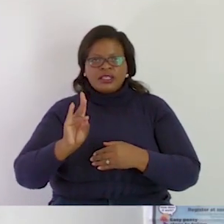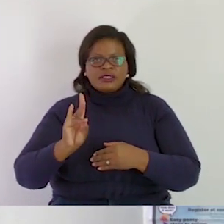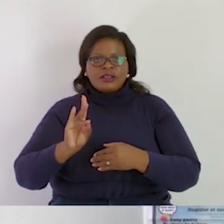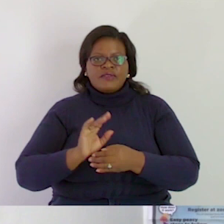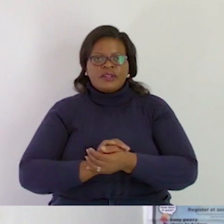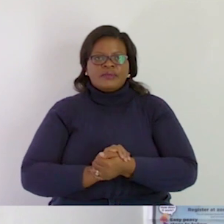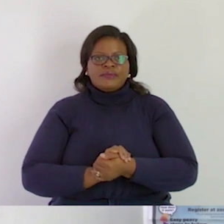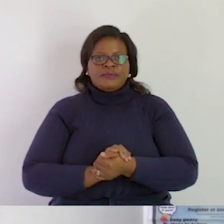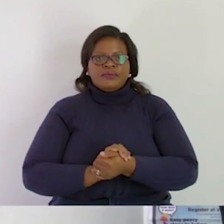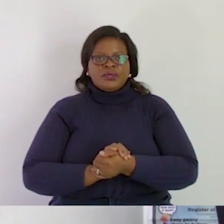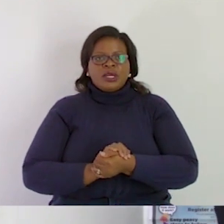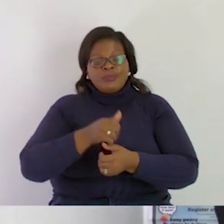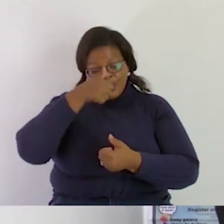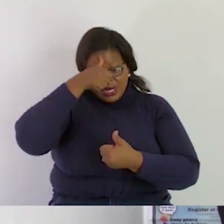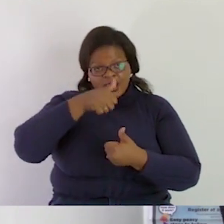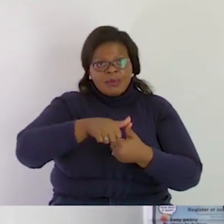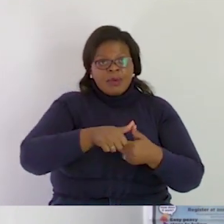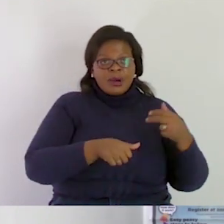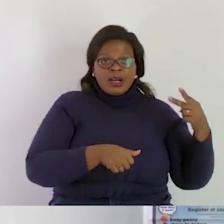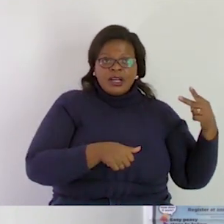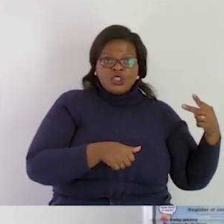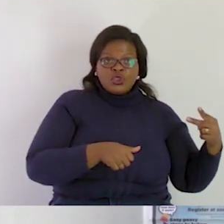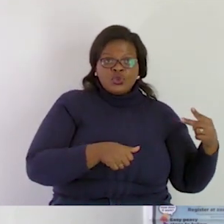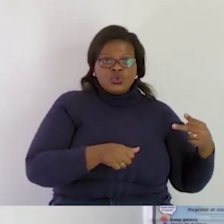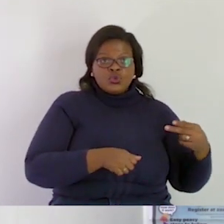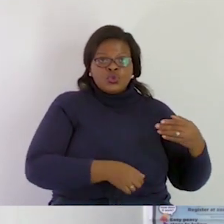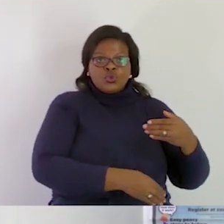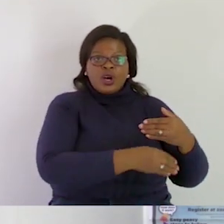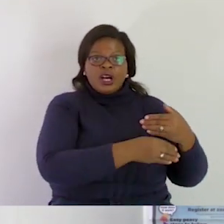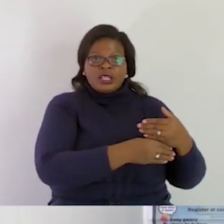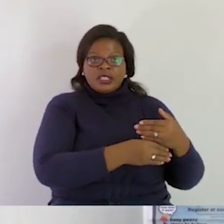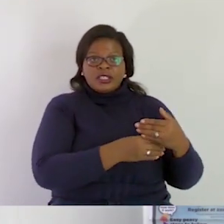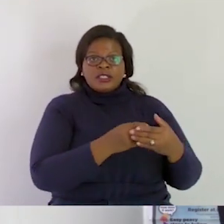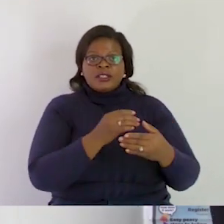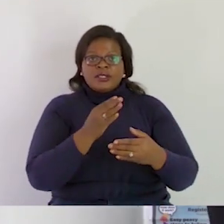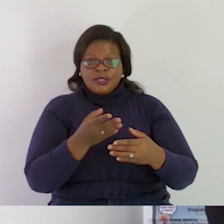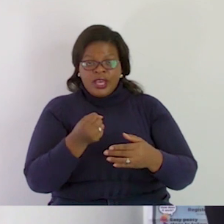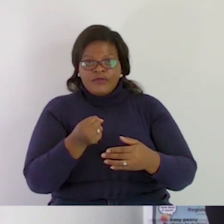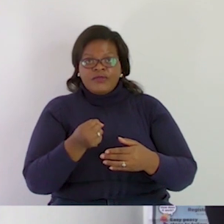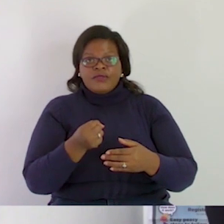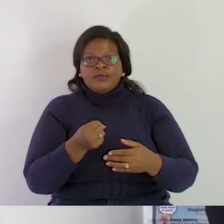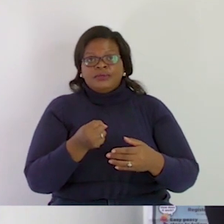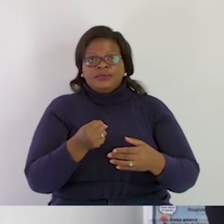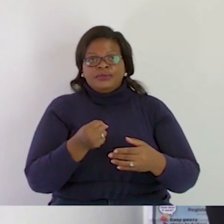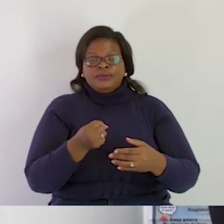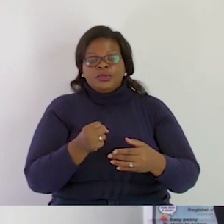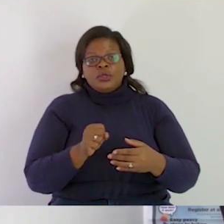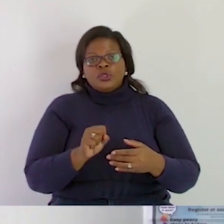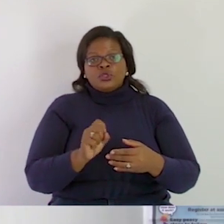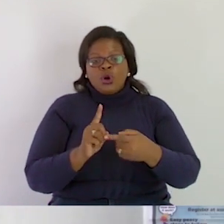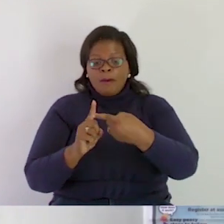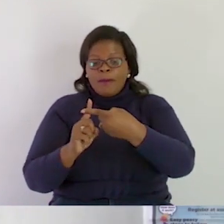7. Remember, there's addition here, which is there. And then there's 2